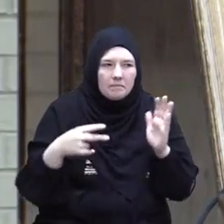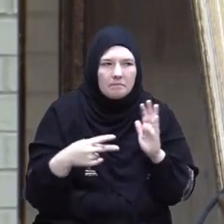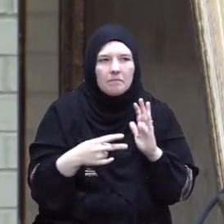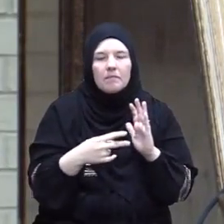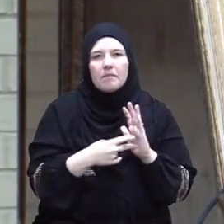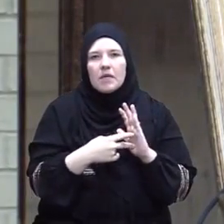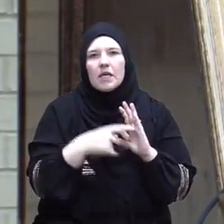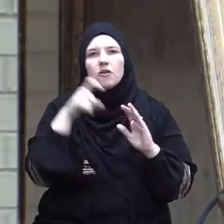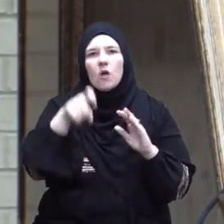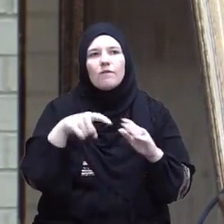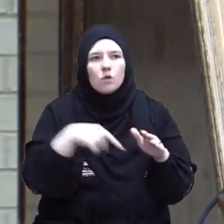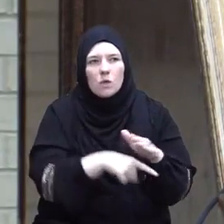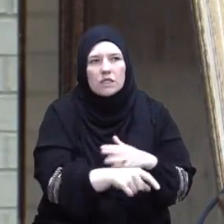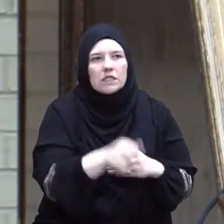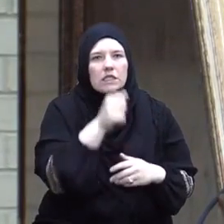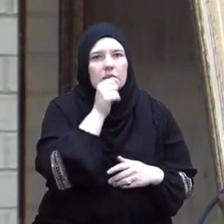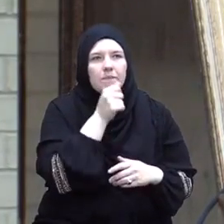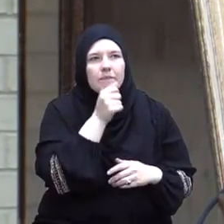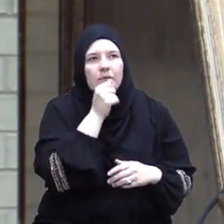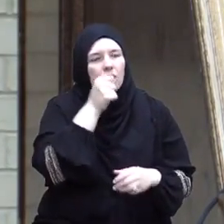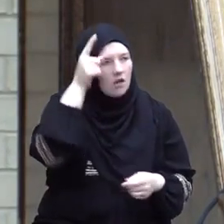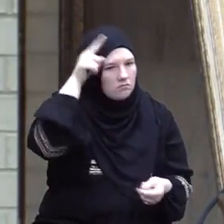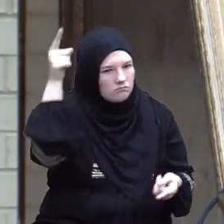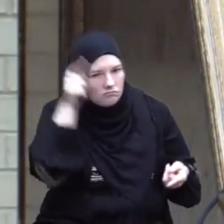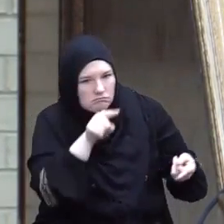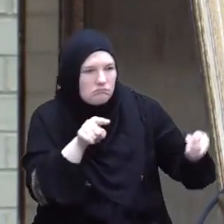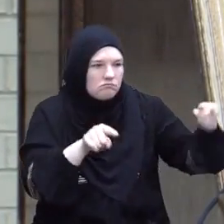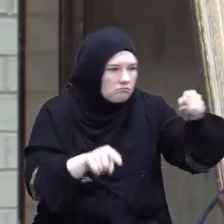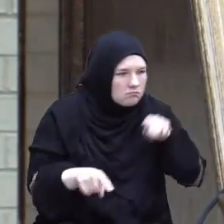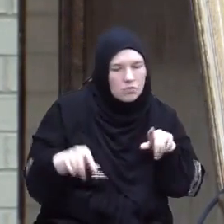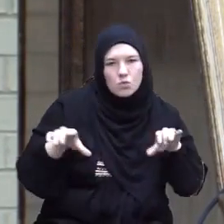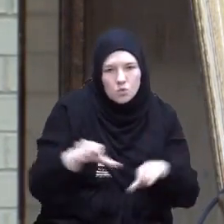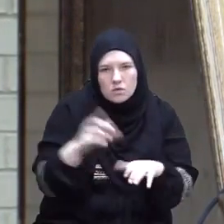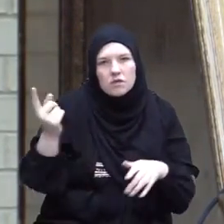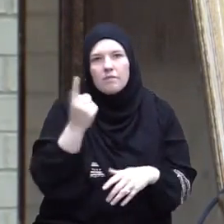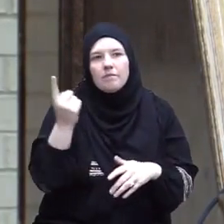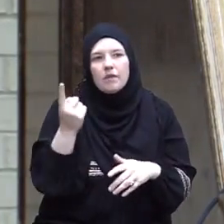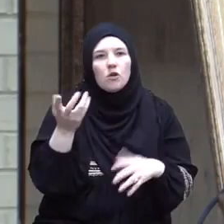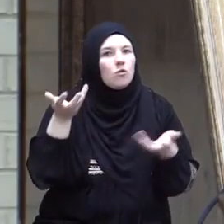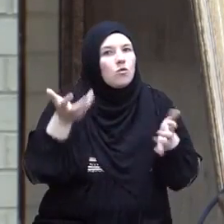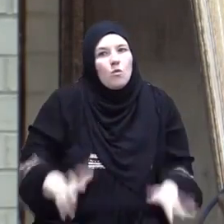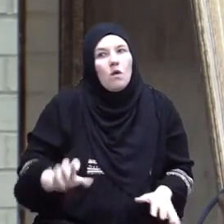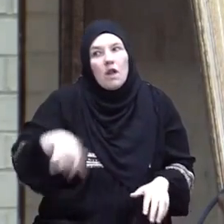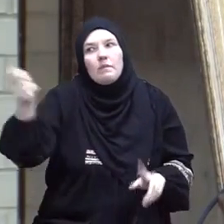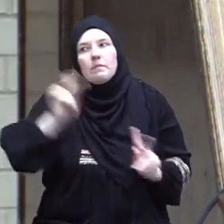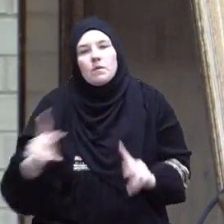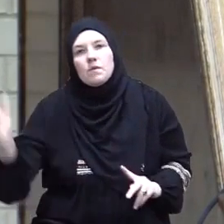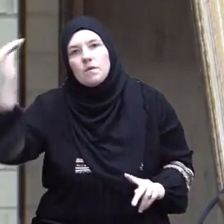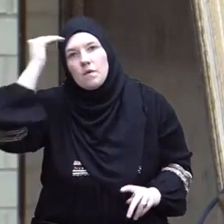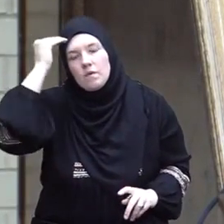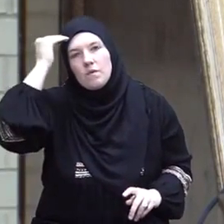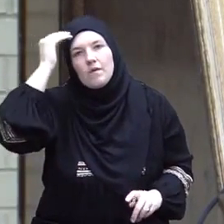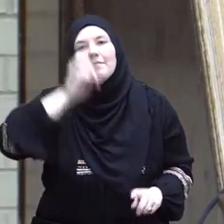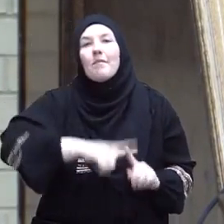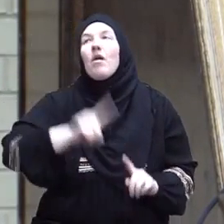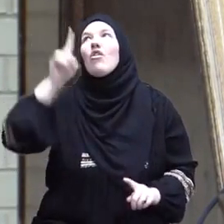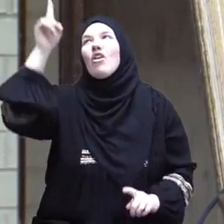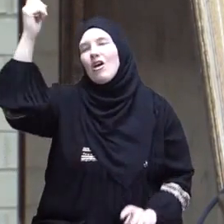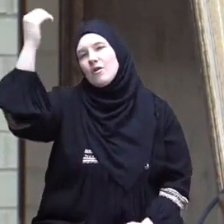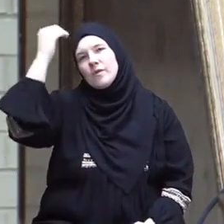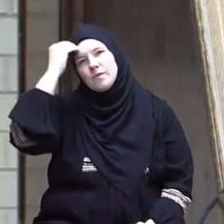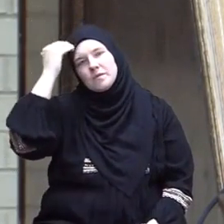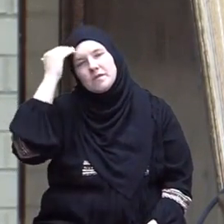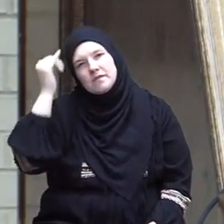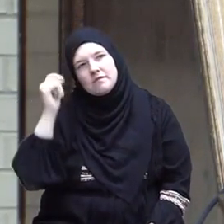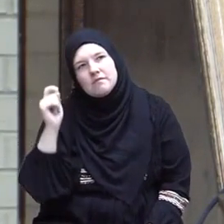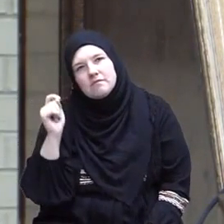into secret kahoot agreements with people to do something that you don't want anybody to know. Well, Allah knows it.